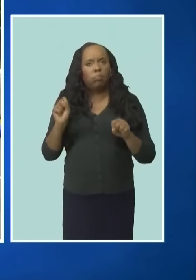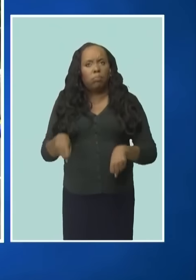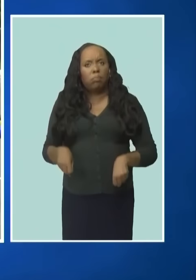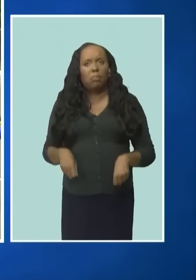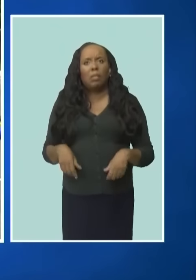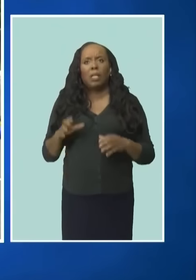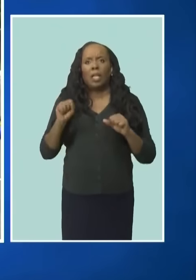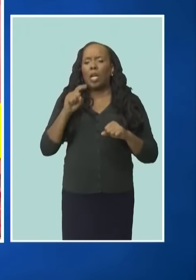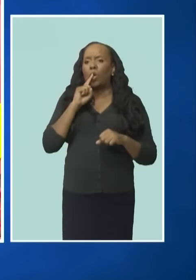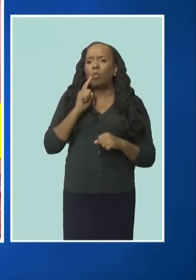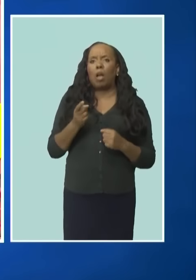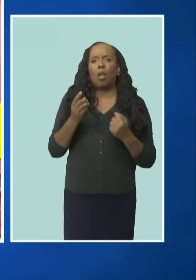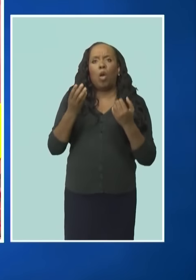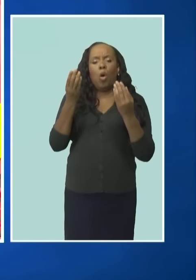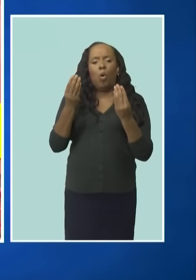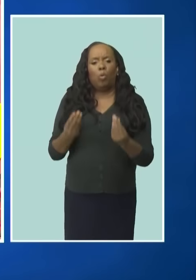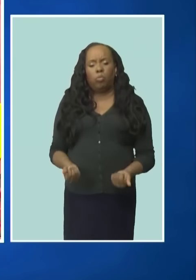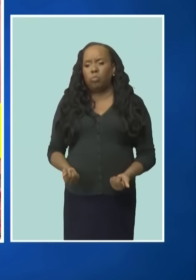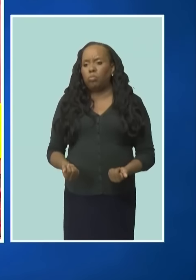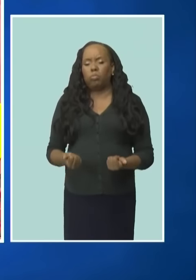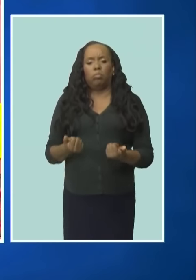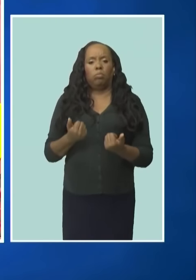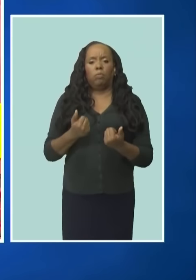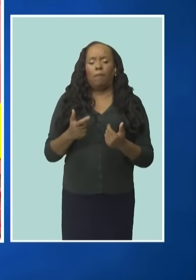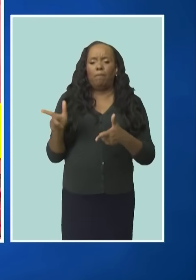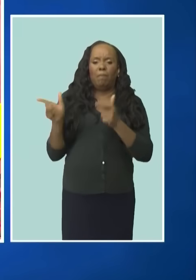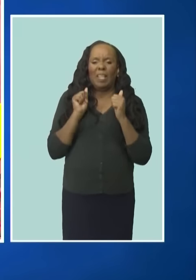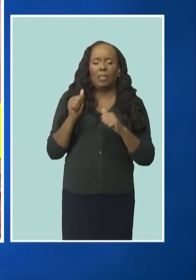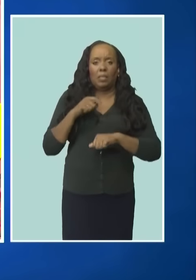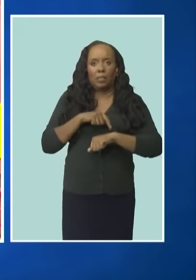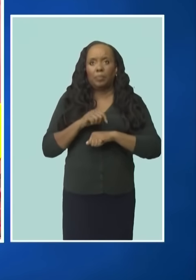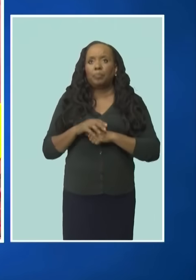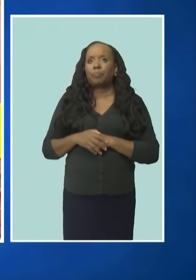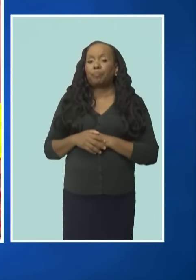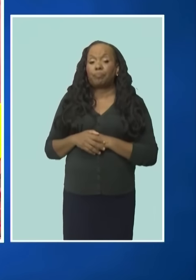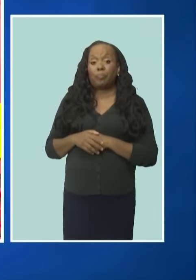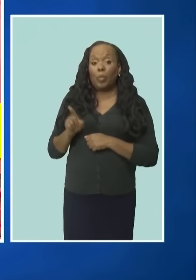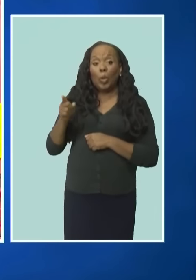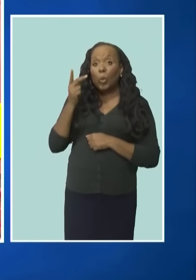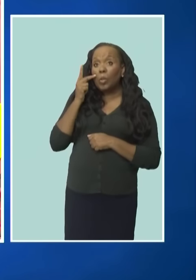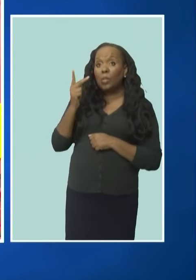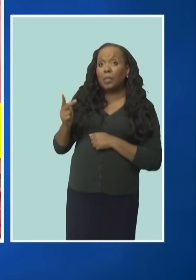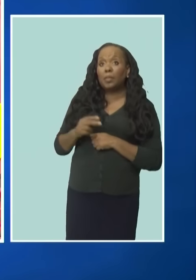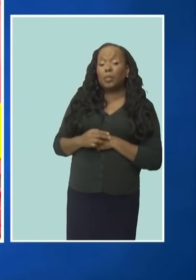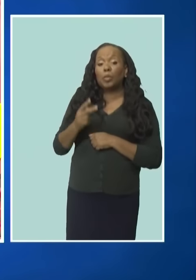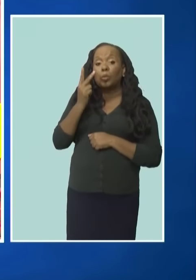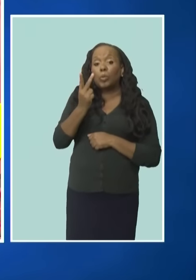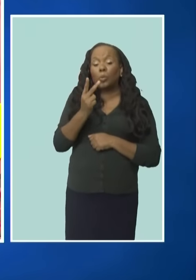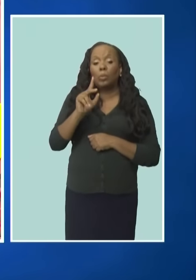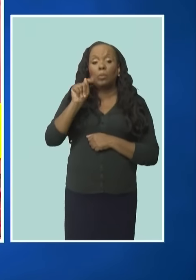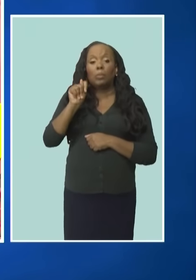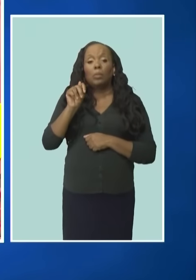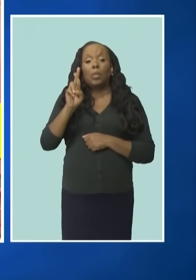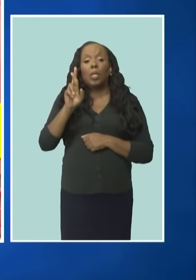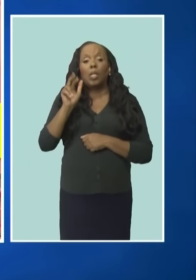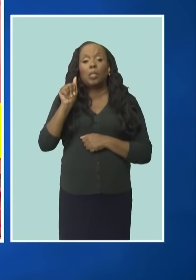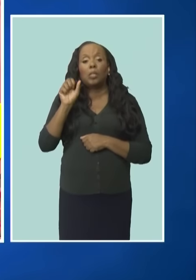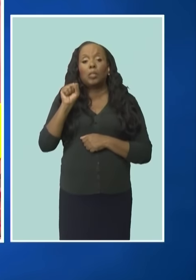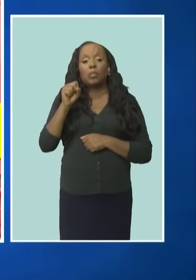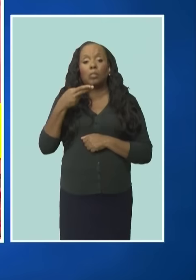in record time. What you're seeing there is 2 high-capacity trash pumps that can dewater an